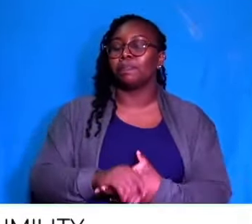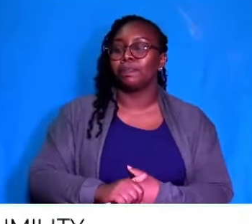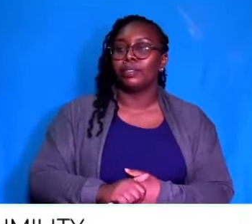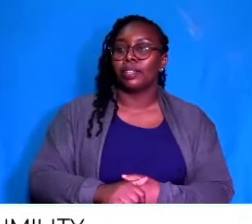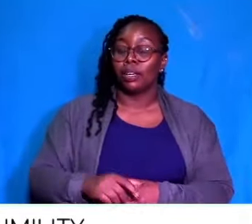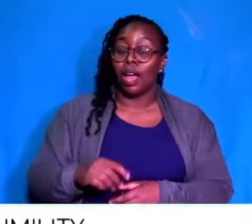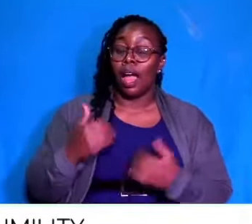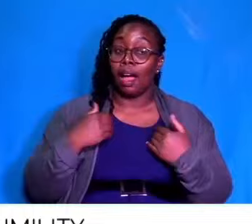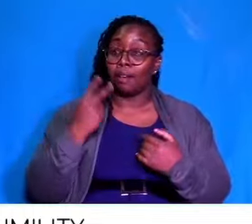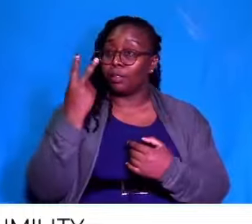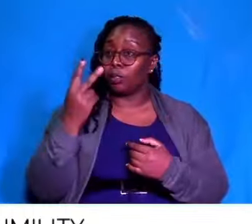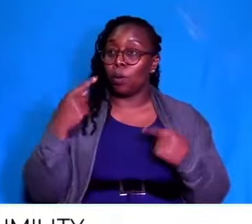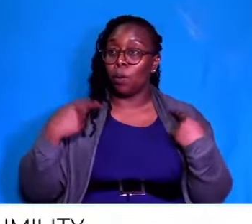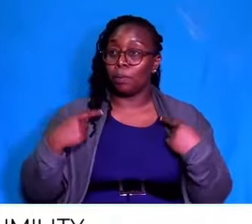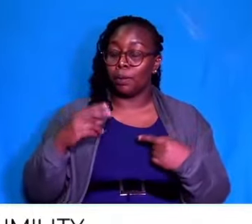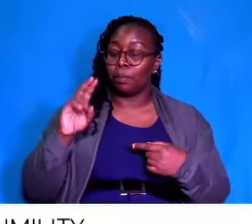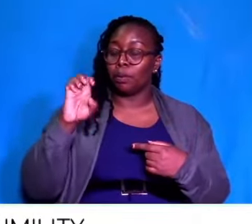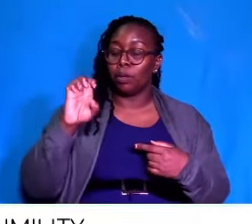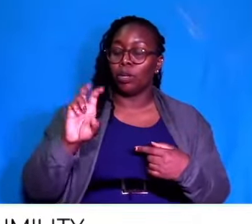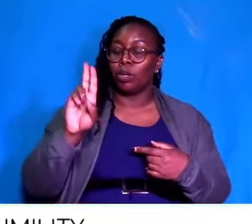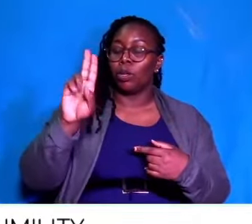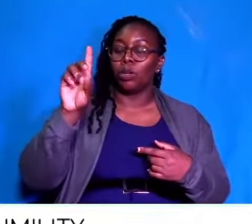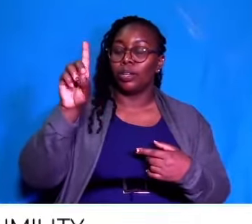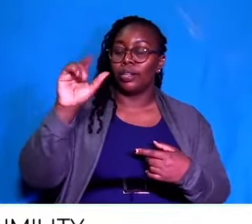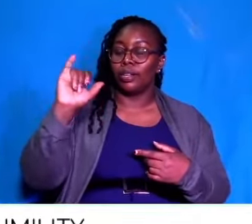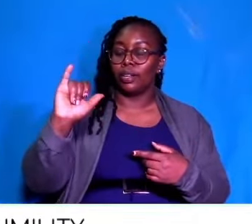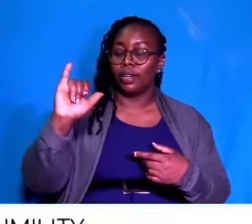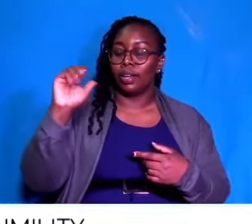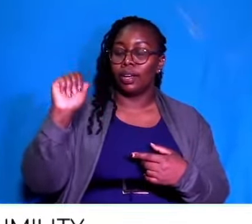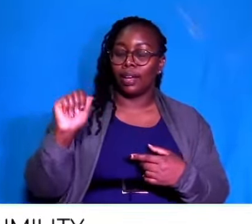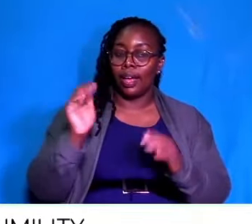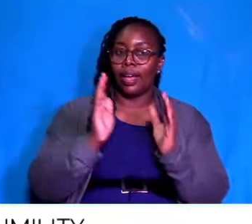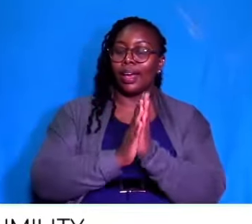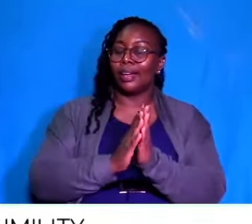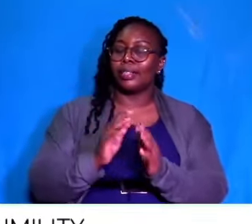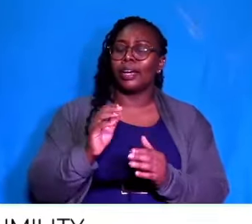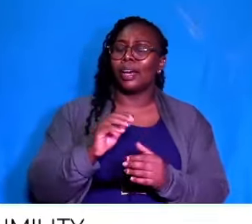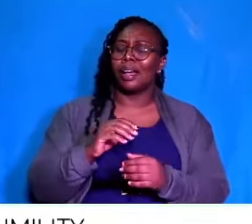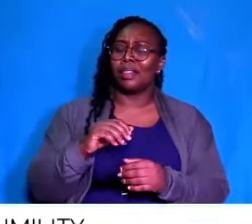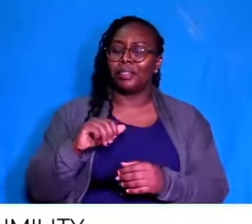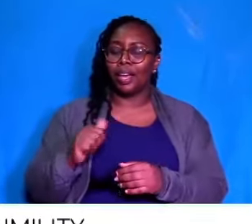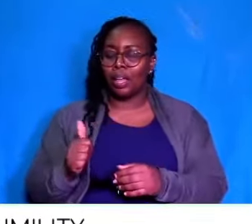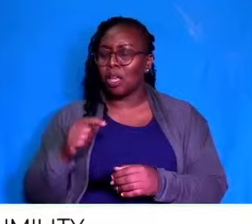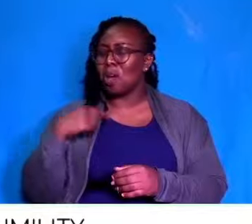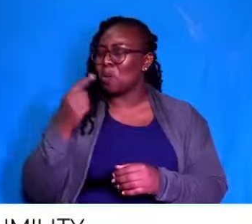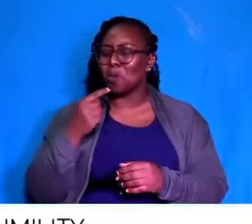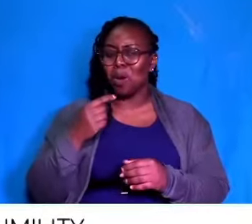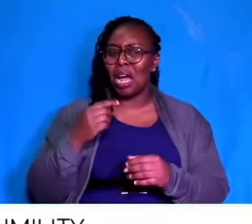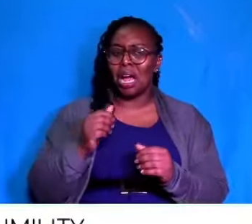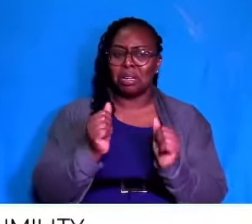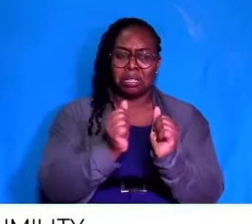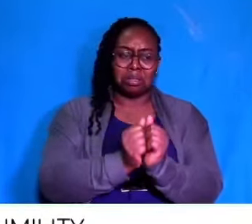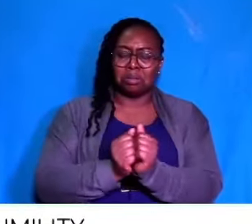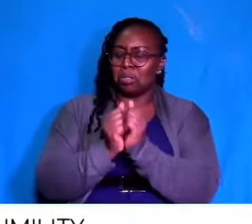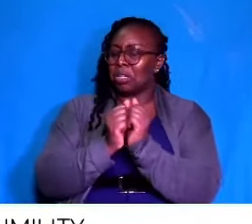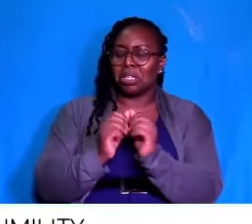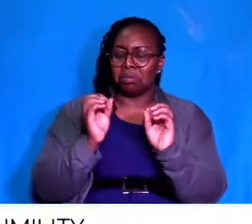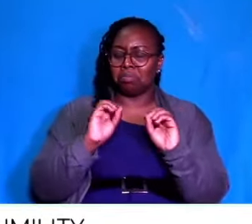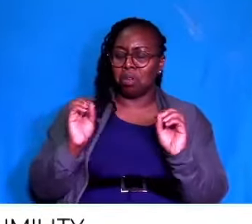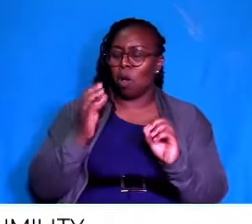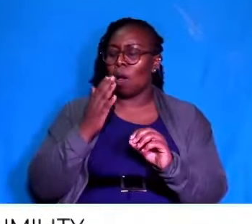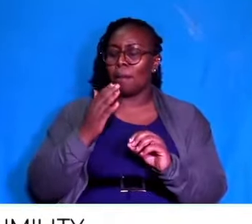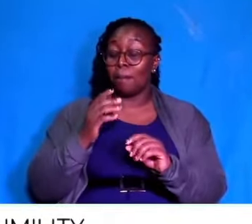two people, Euodia and Syntyche, who are not getting along. And they were the church, among the church prominent leaders at